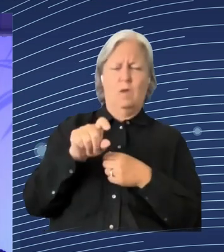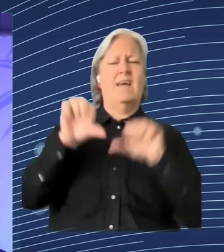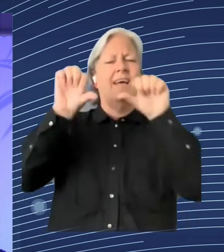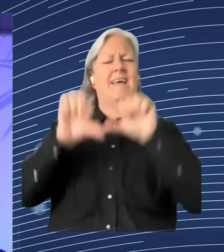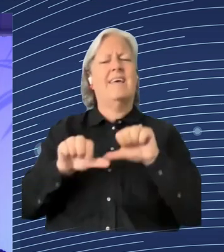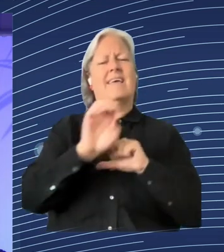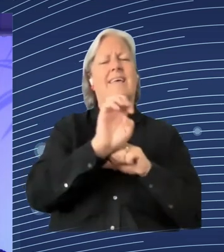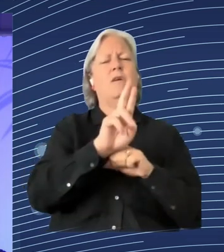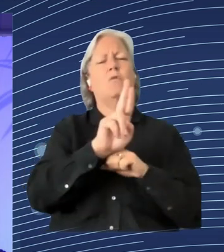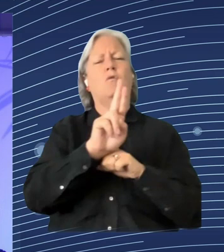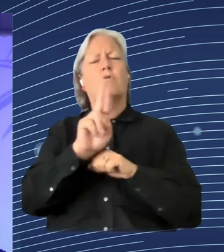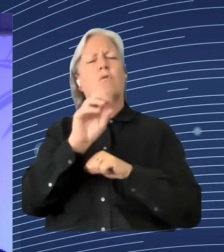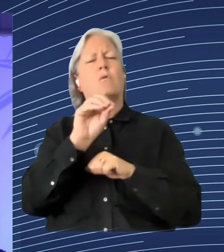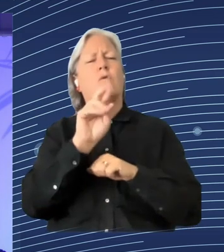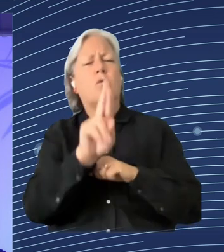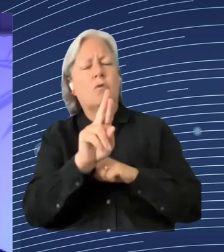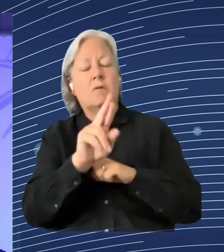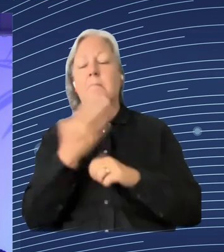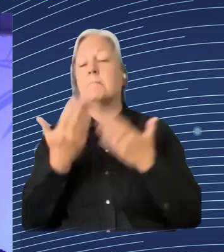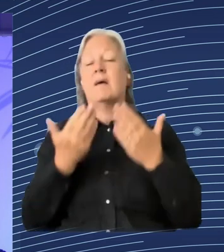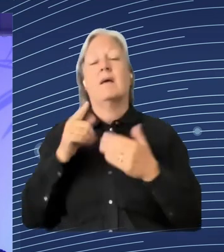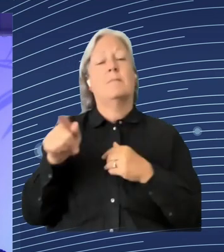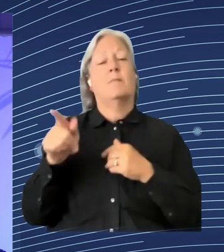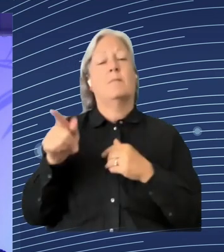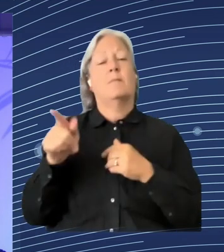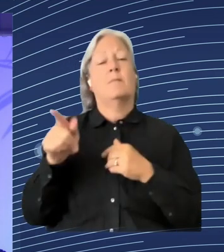that a company has been founded in